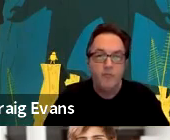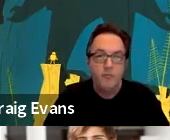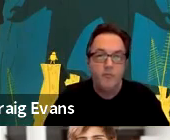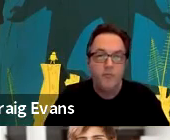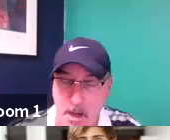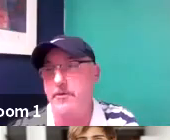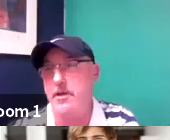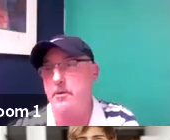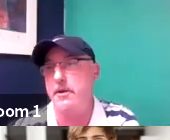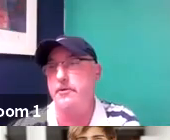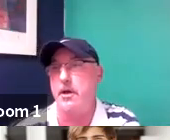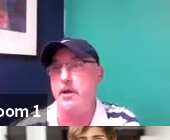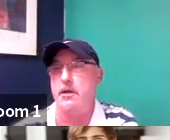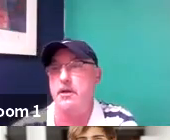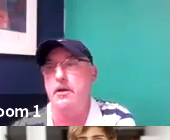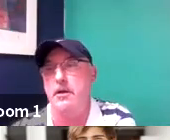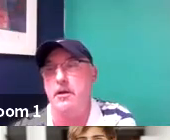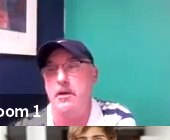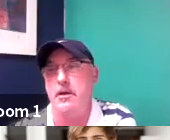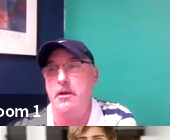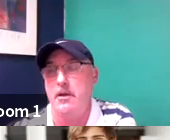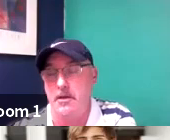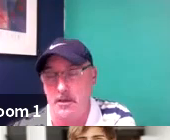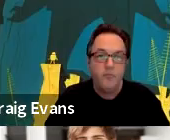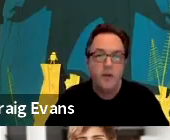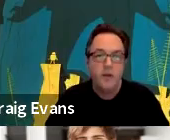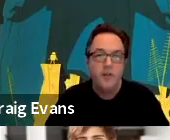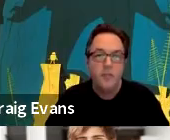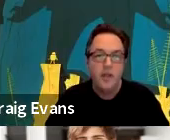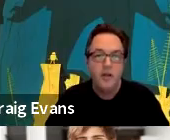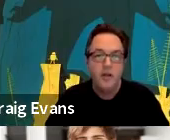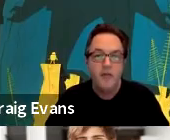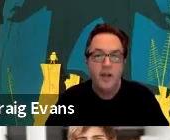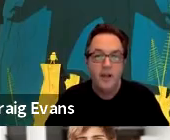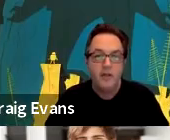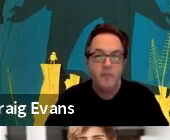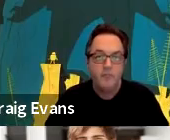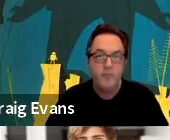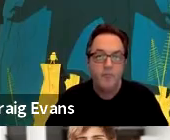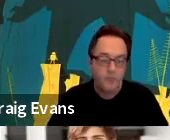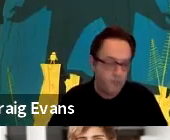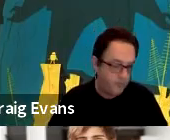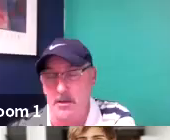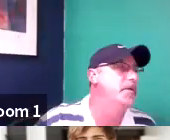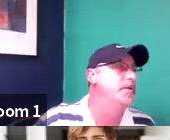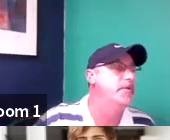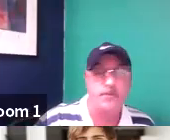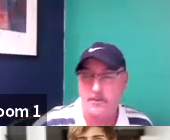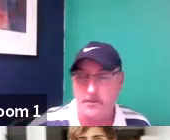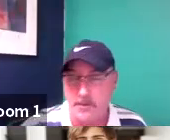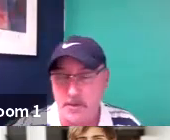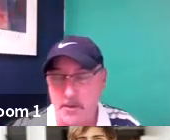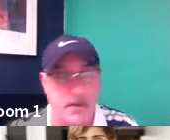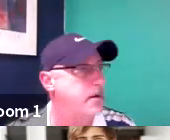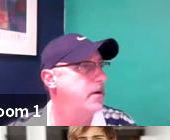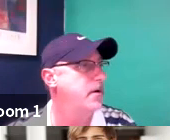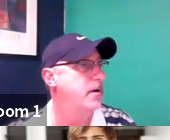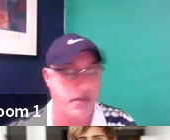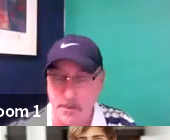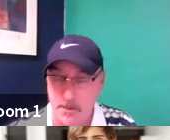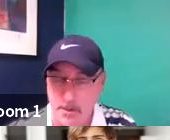of that around 1, if you're available, that's great. yeah, go ahead and you know, Send send you me an an invite. invite. Yeah. Yep. Absolutely. As soon as I get this together. And I